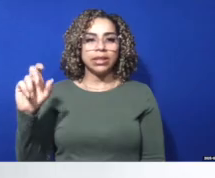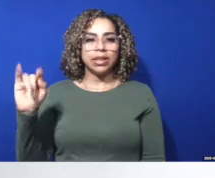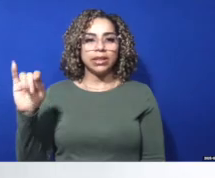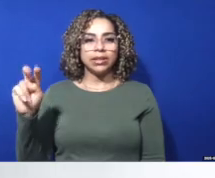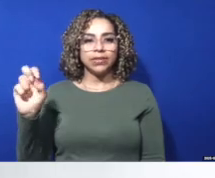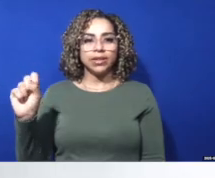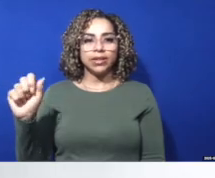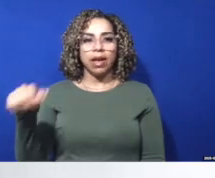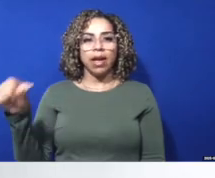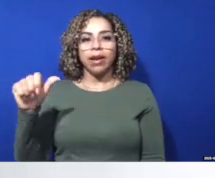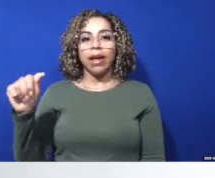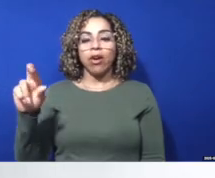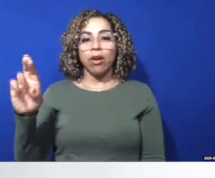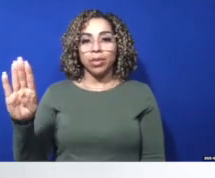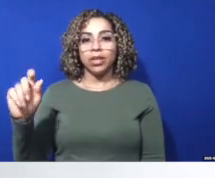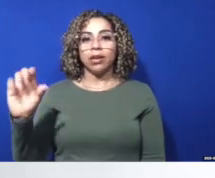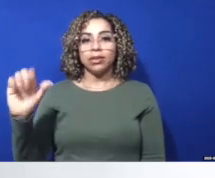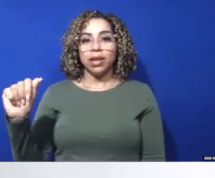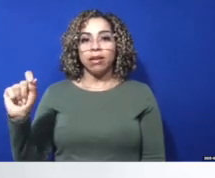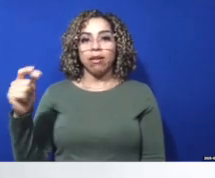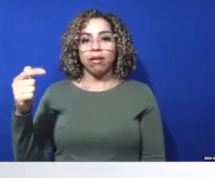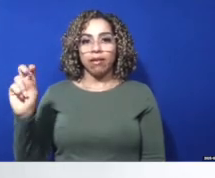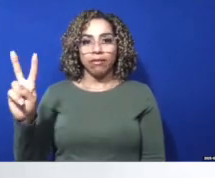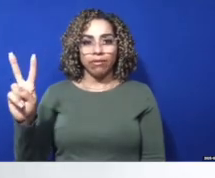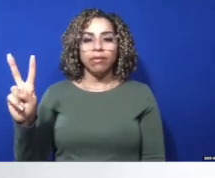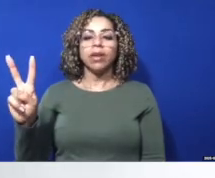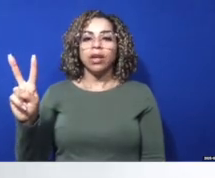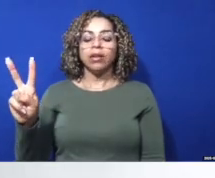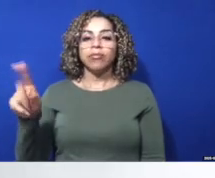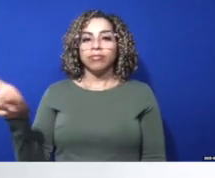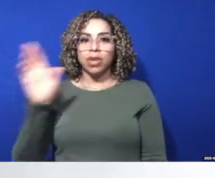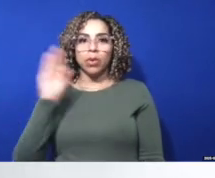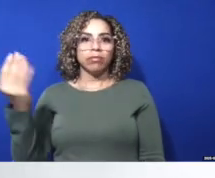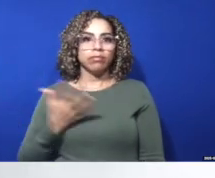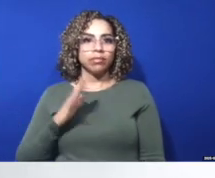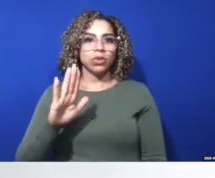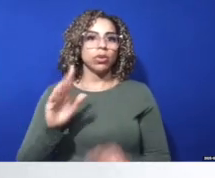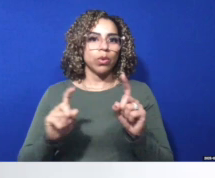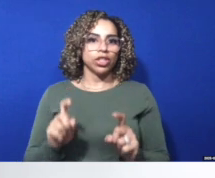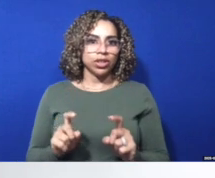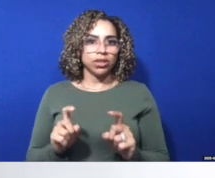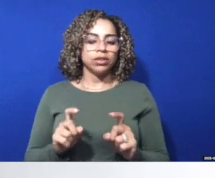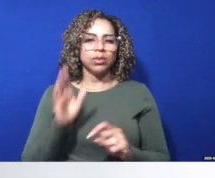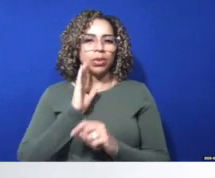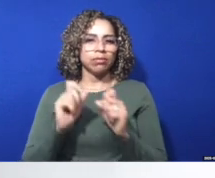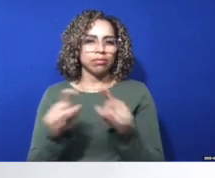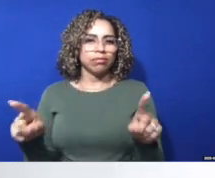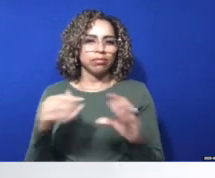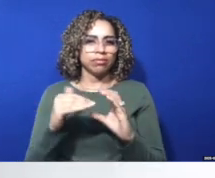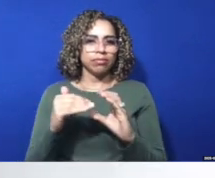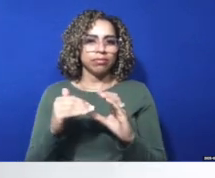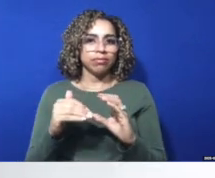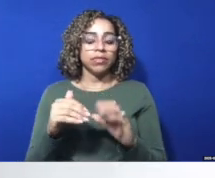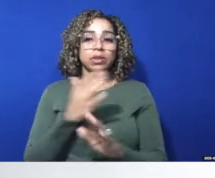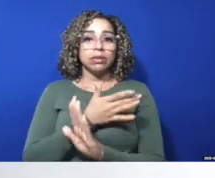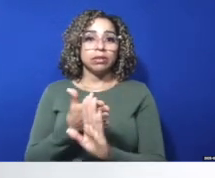And our email monitor will notify us of your questions, and we'll post the email address in the chat. We have until 2:28 for questions